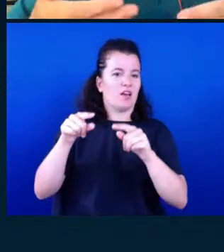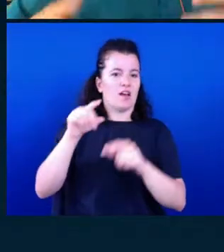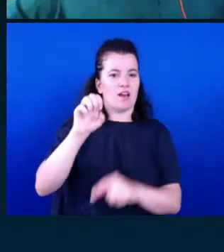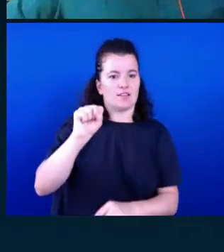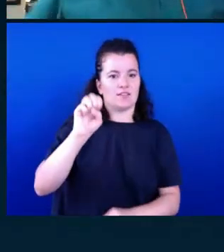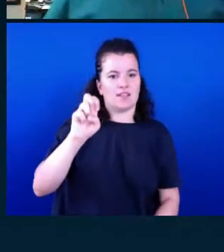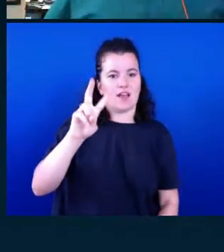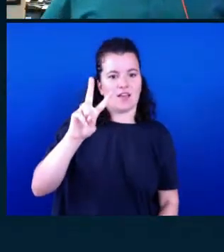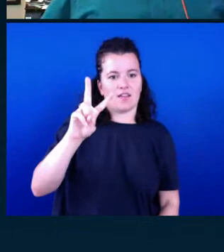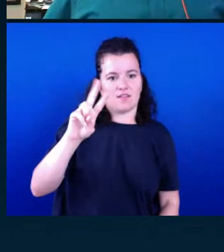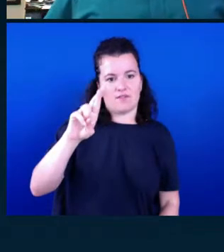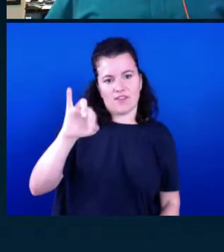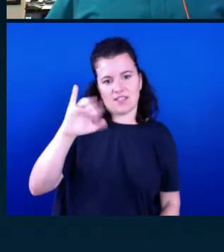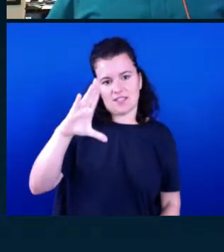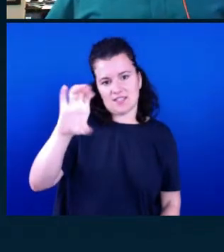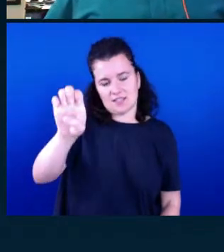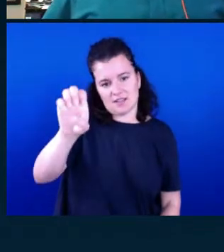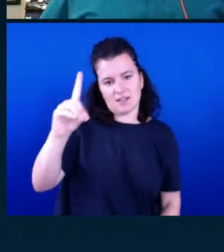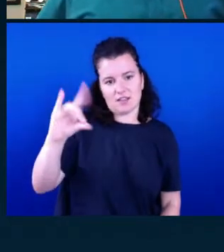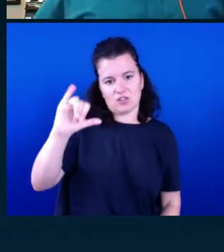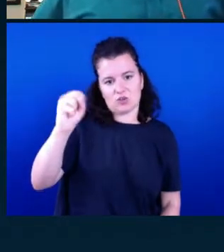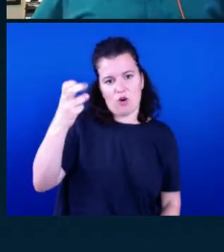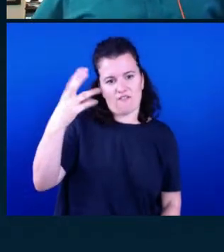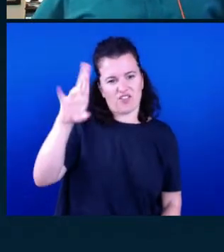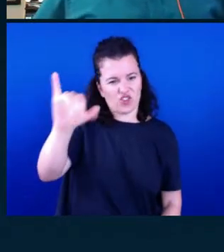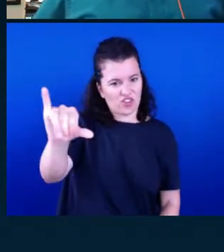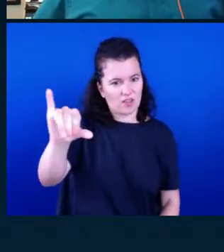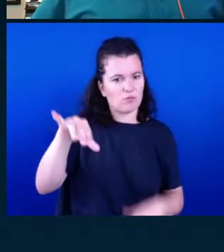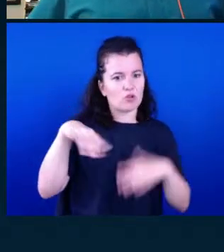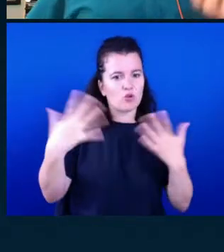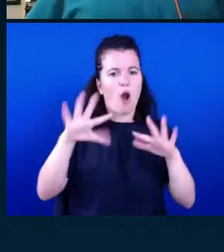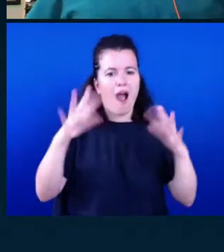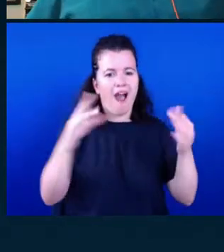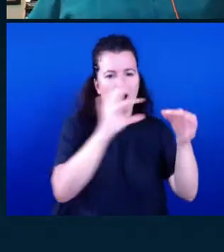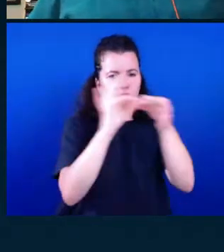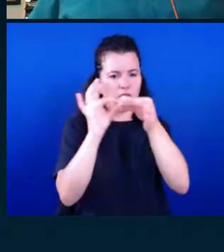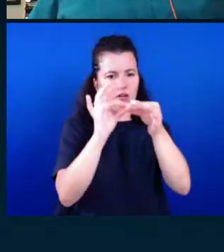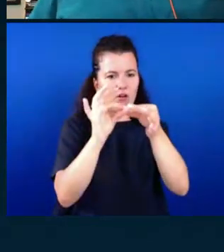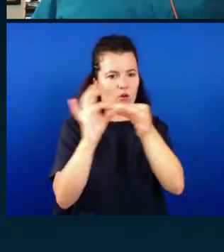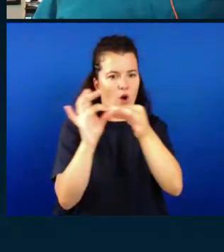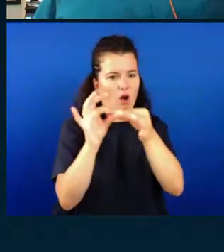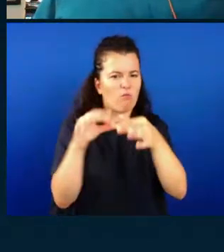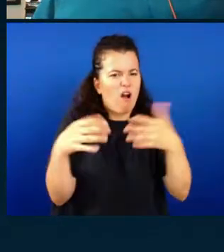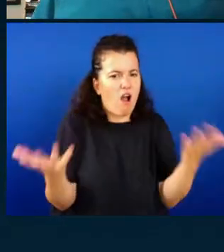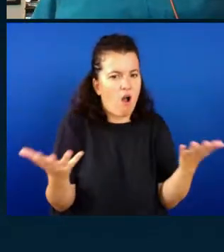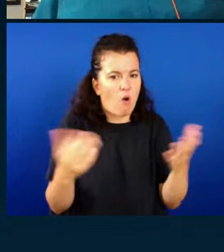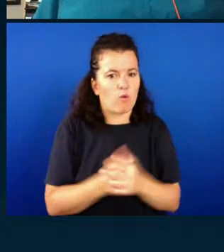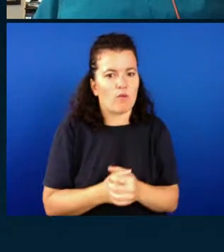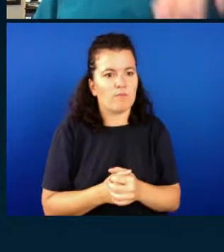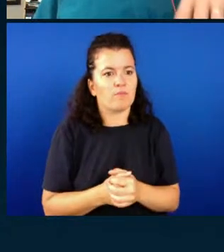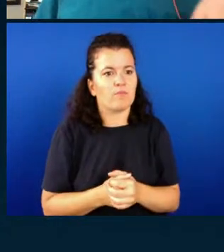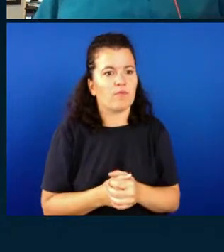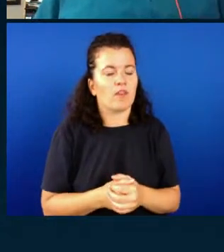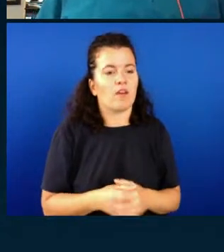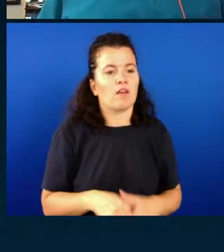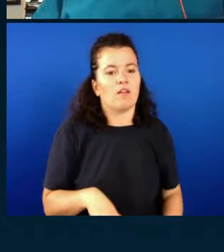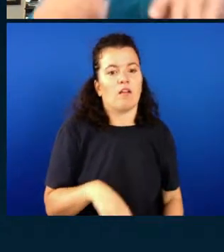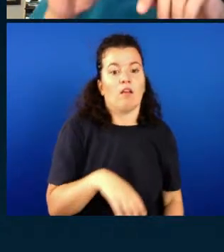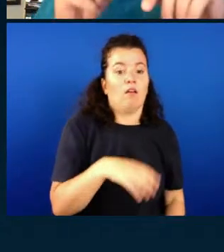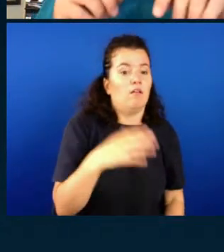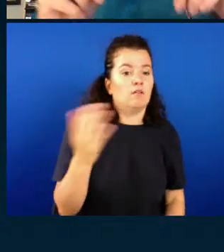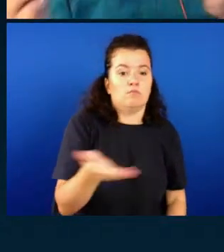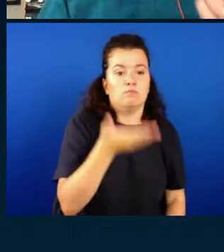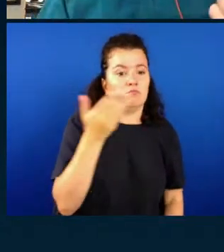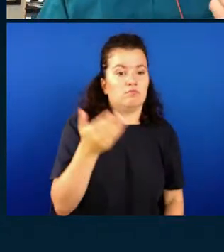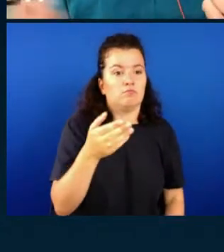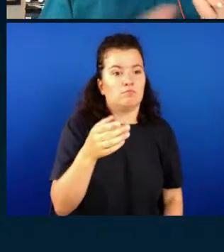all talk to each other? And so you end up with things like localhost port 5043, and then you have